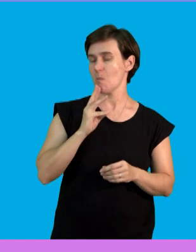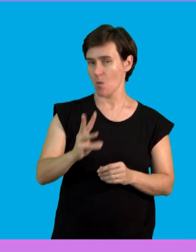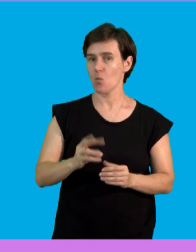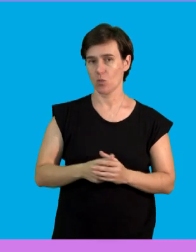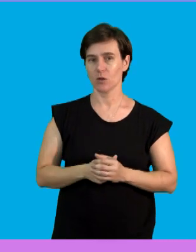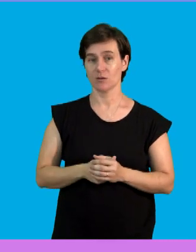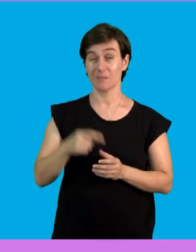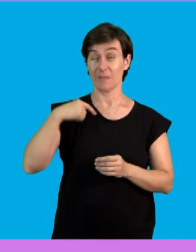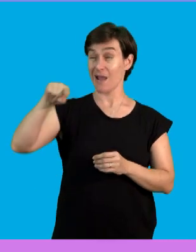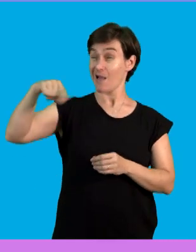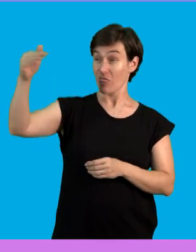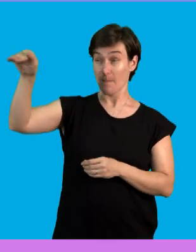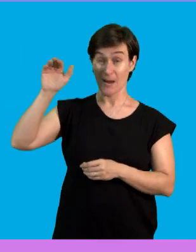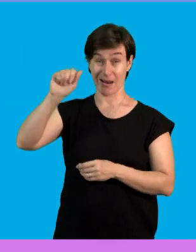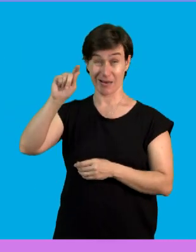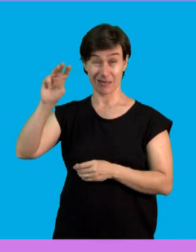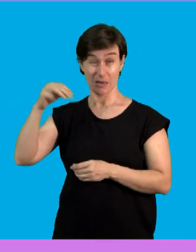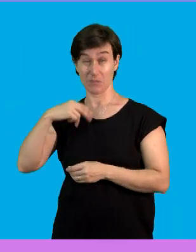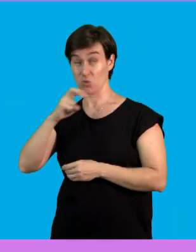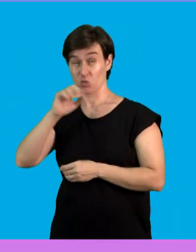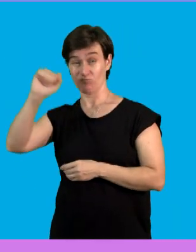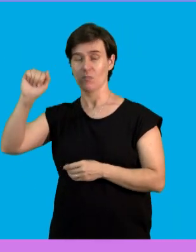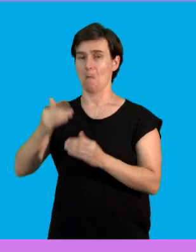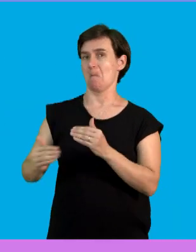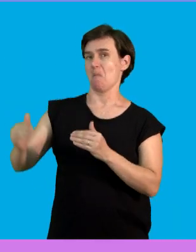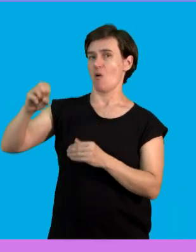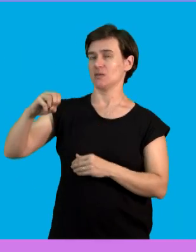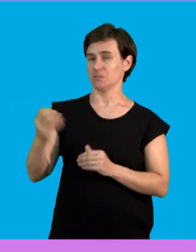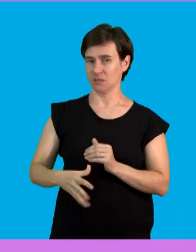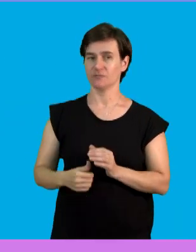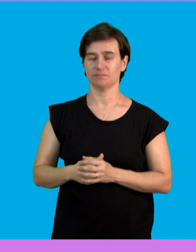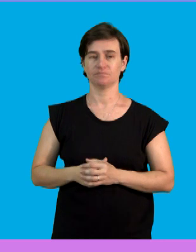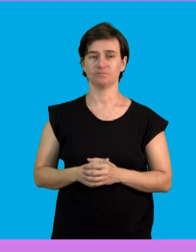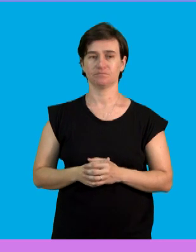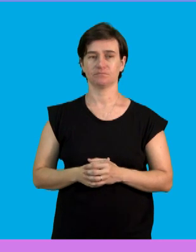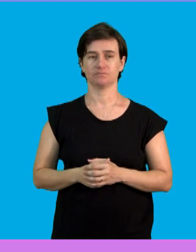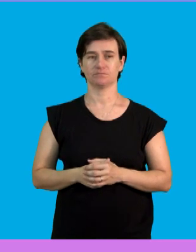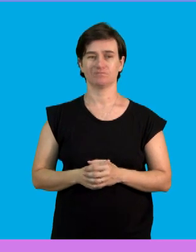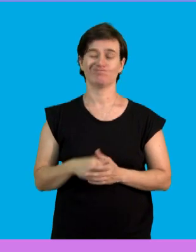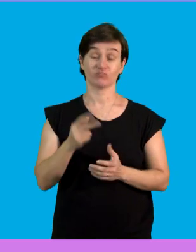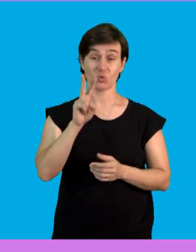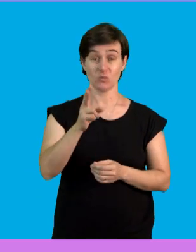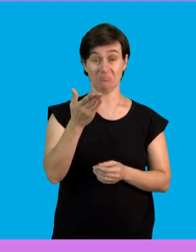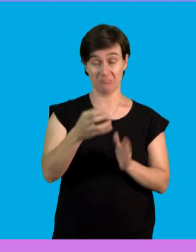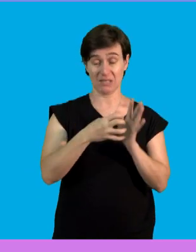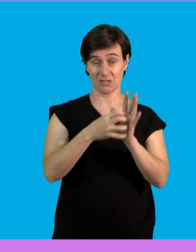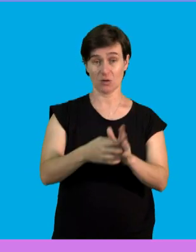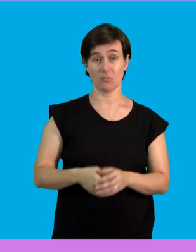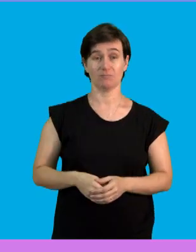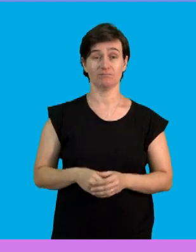you use other ATMs from other banks. So with Us ATM, you can see